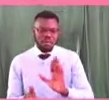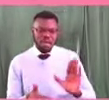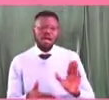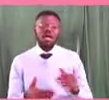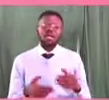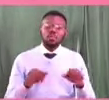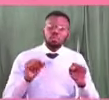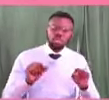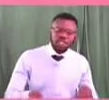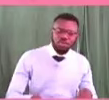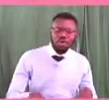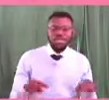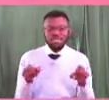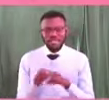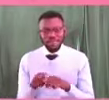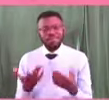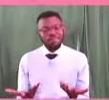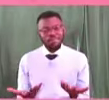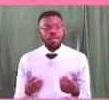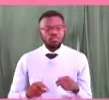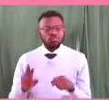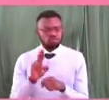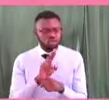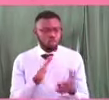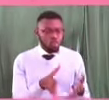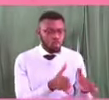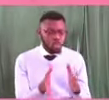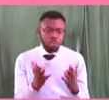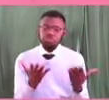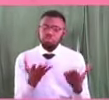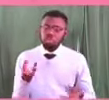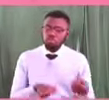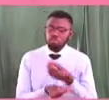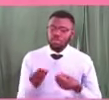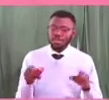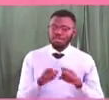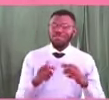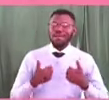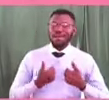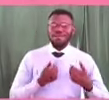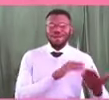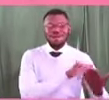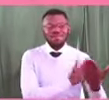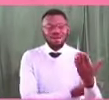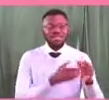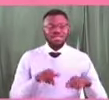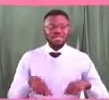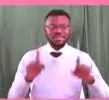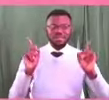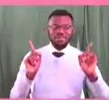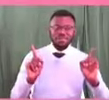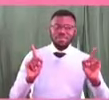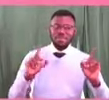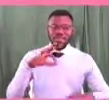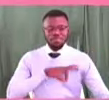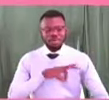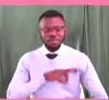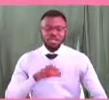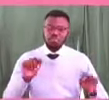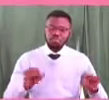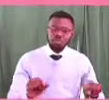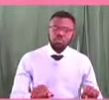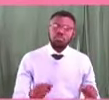by taking full advantage of economic opportunities and to have capacity to optimally benefit